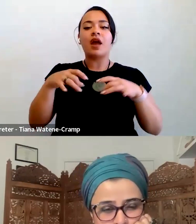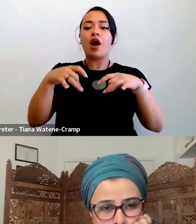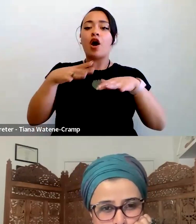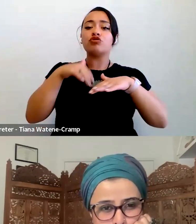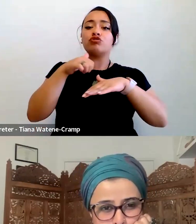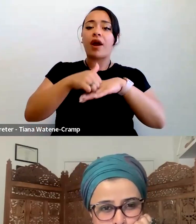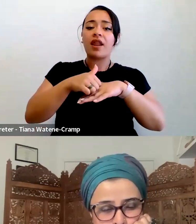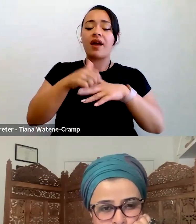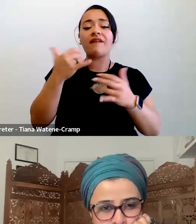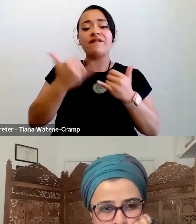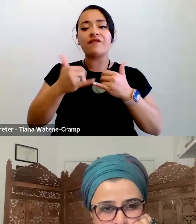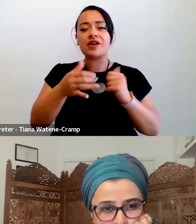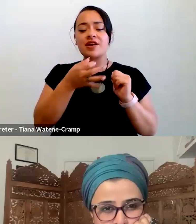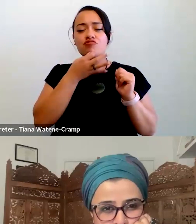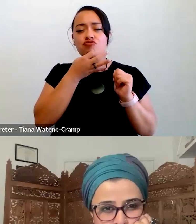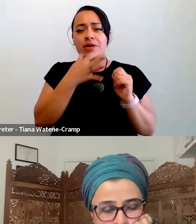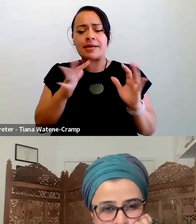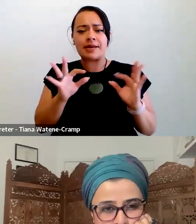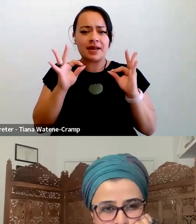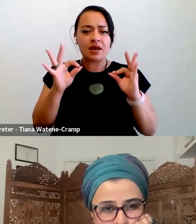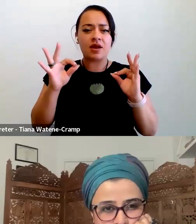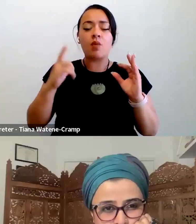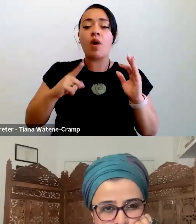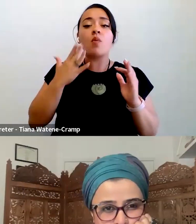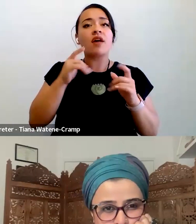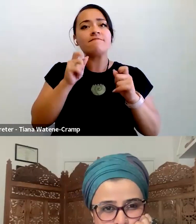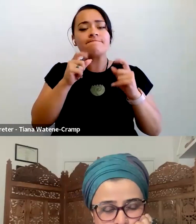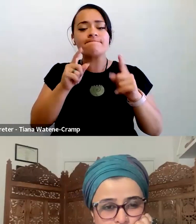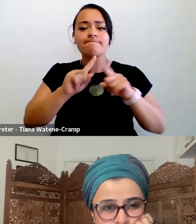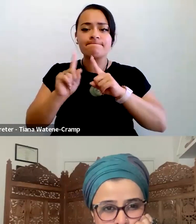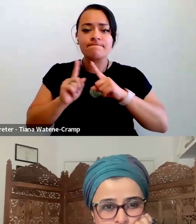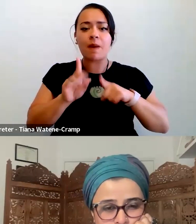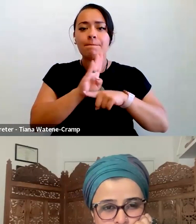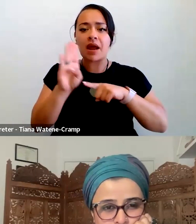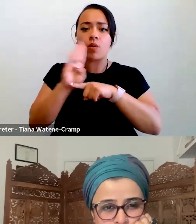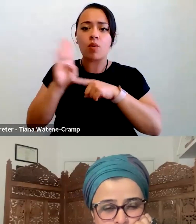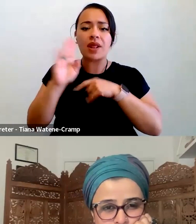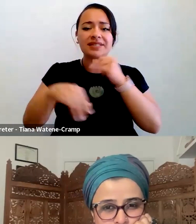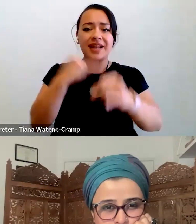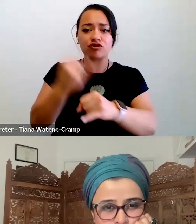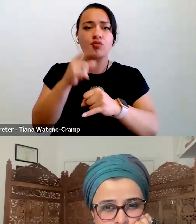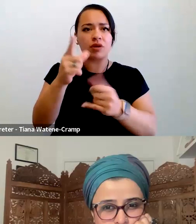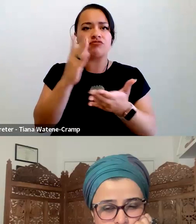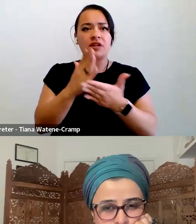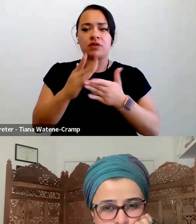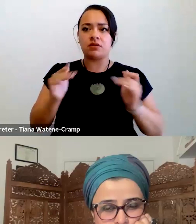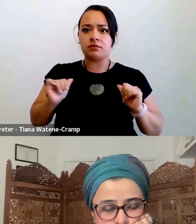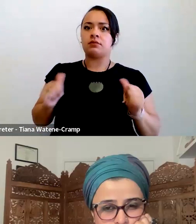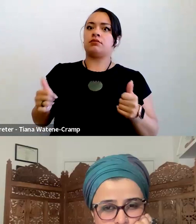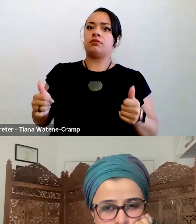in the way that when I've sat on panels internationally, like they're always really shocked by the number